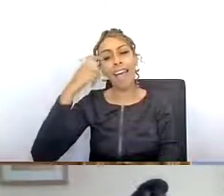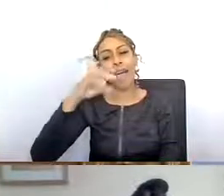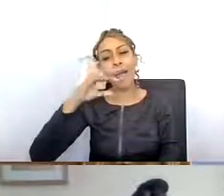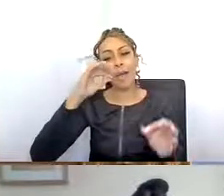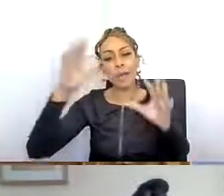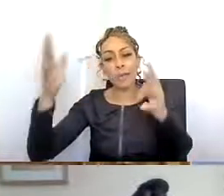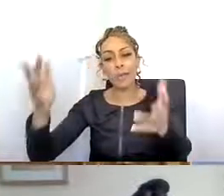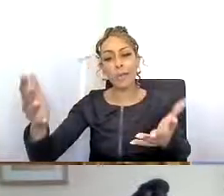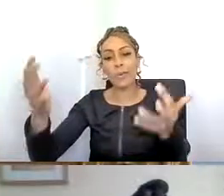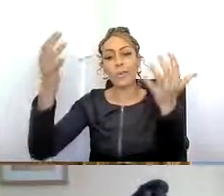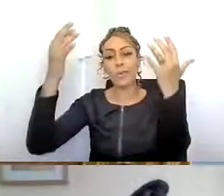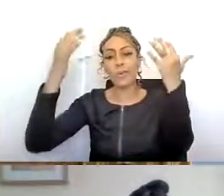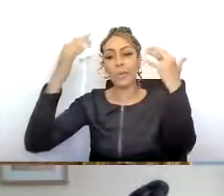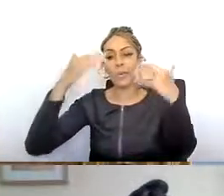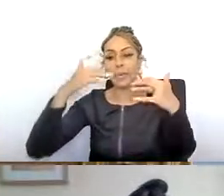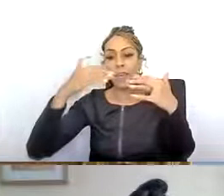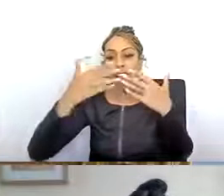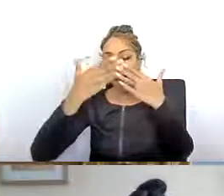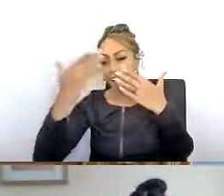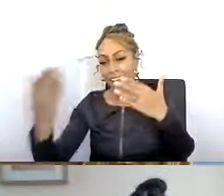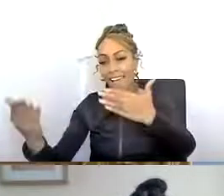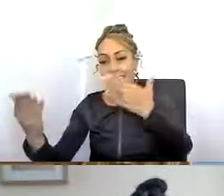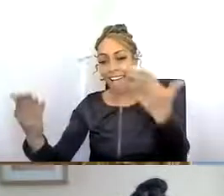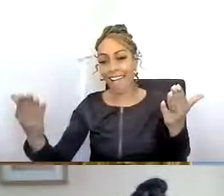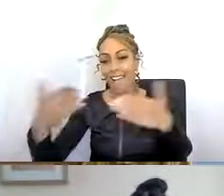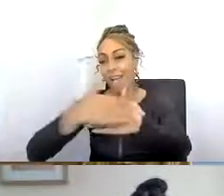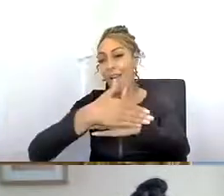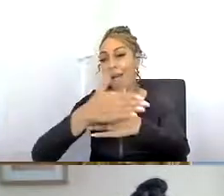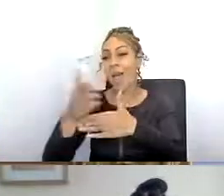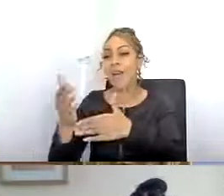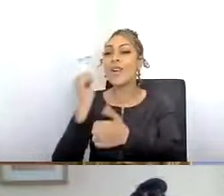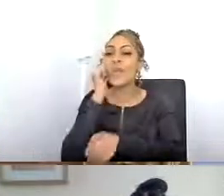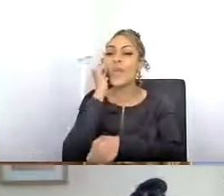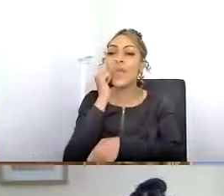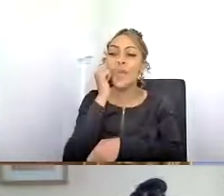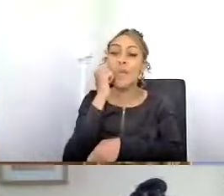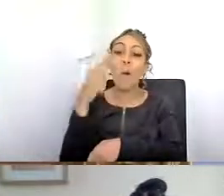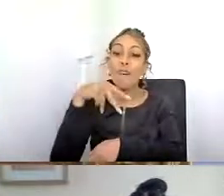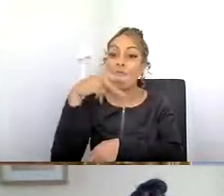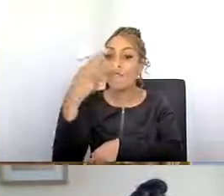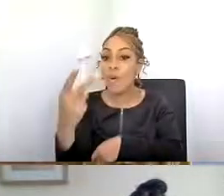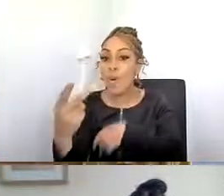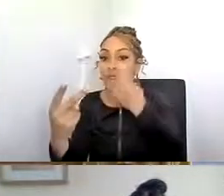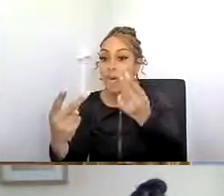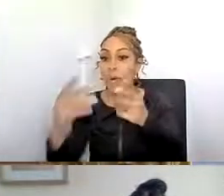from the window that's been flung open for the last bit of warmth, or have they fallen off the sprig?